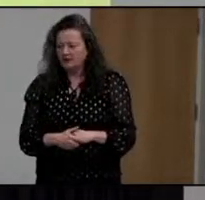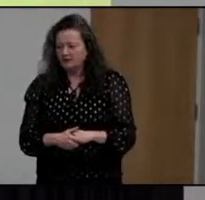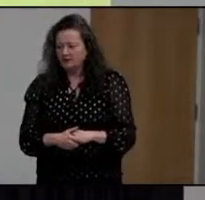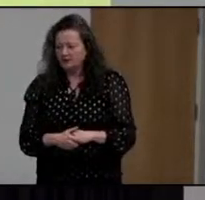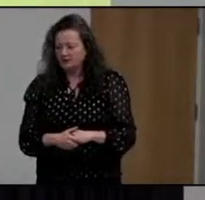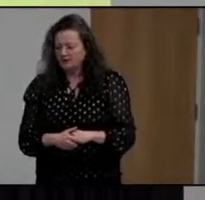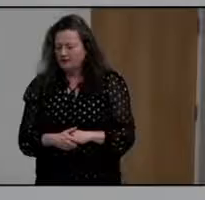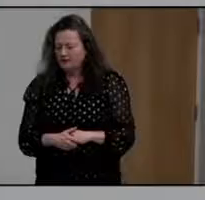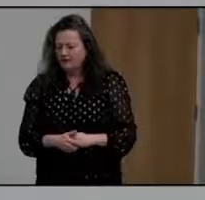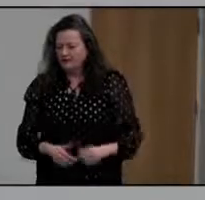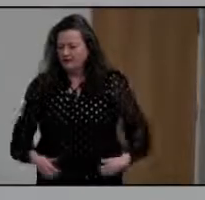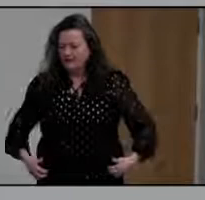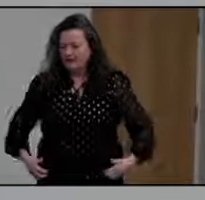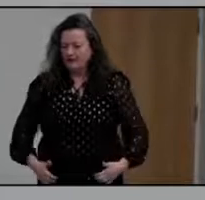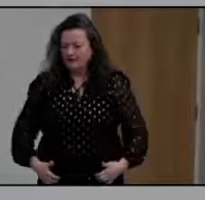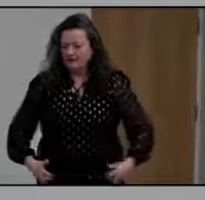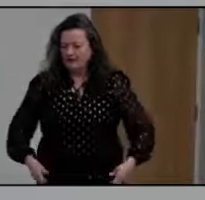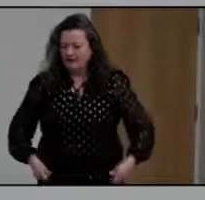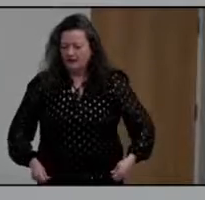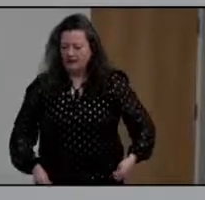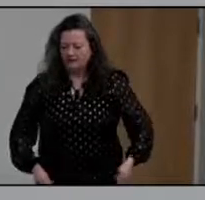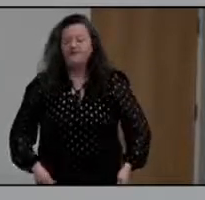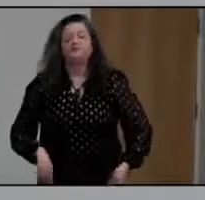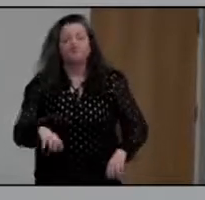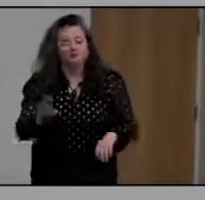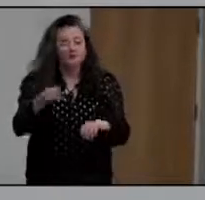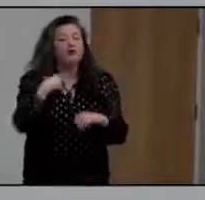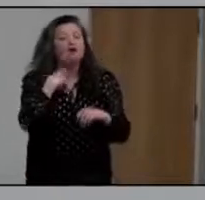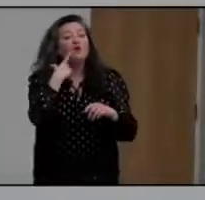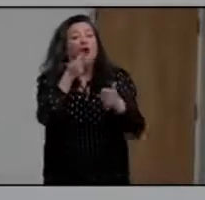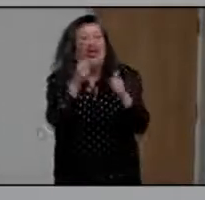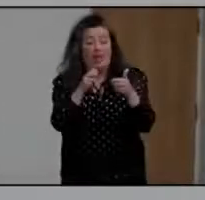go deep. But in order for this to be truly useful and not